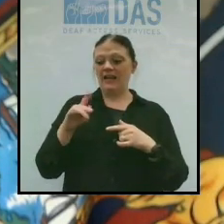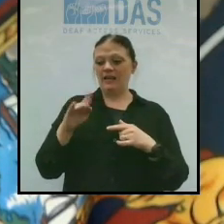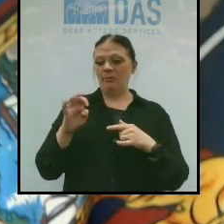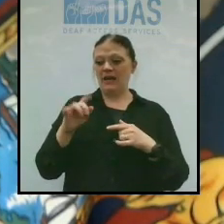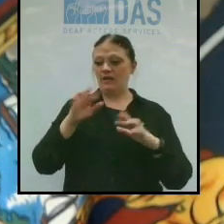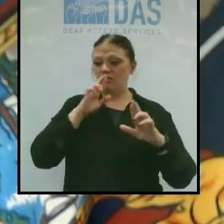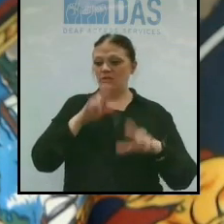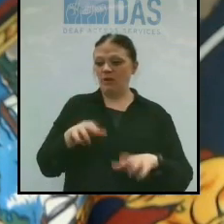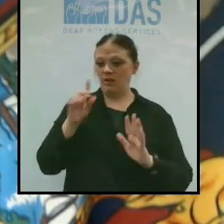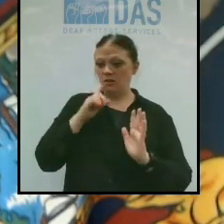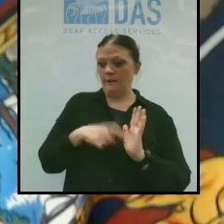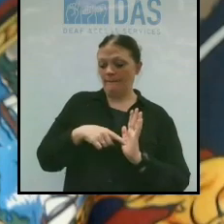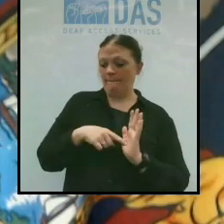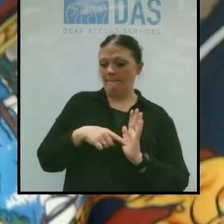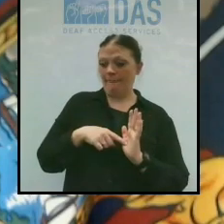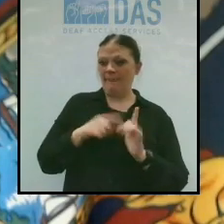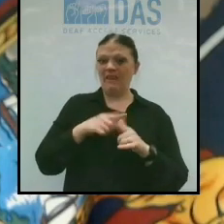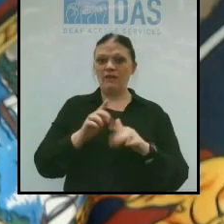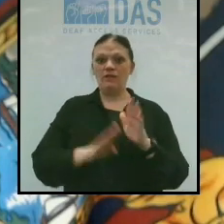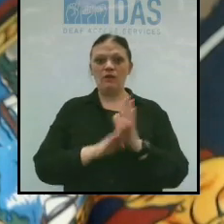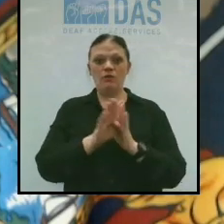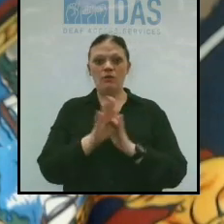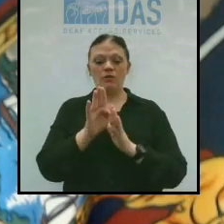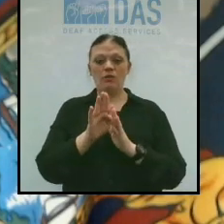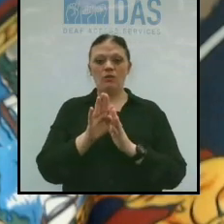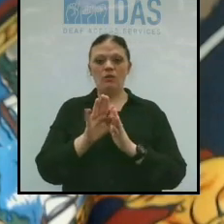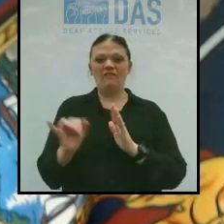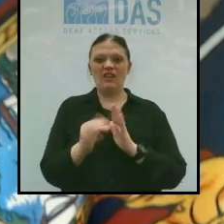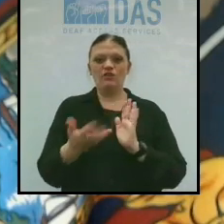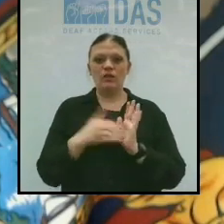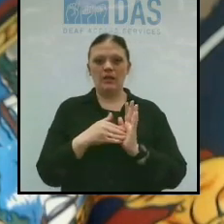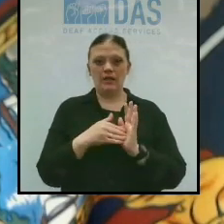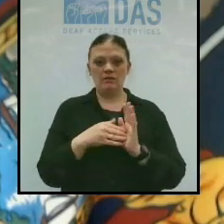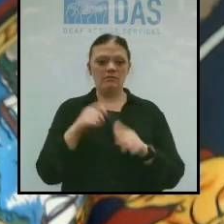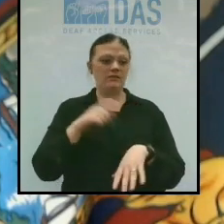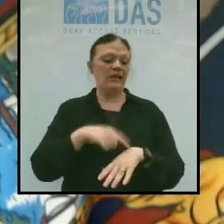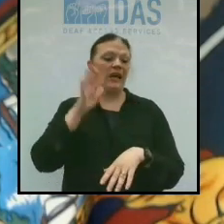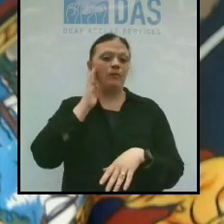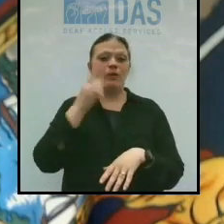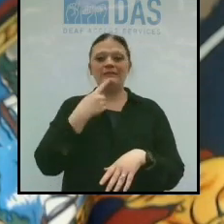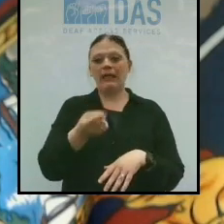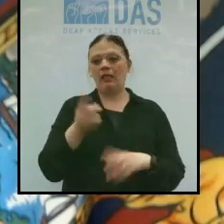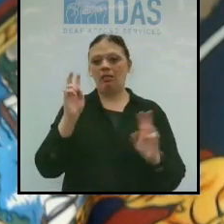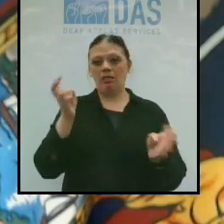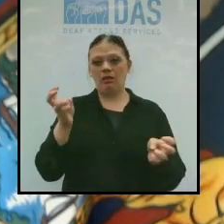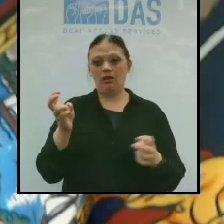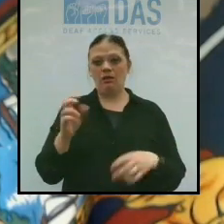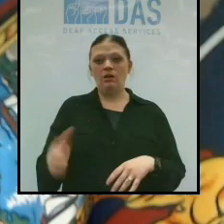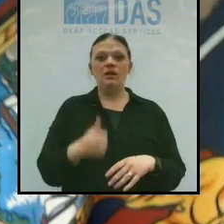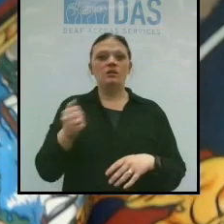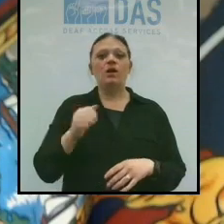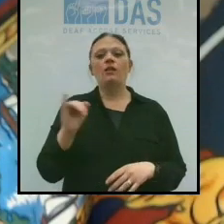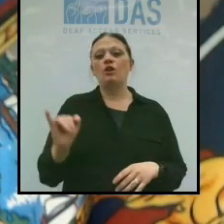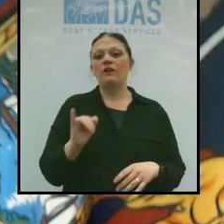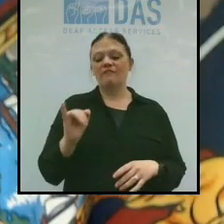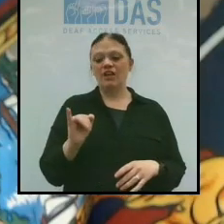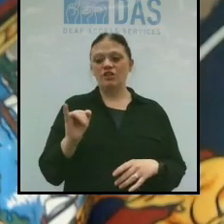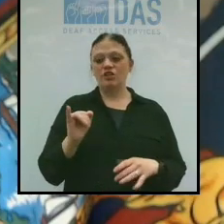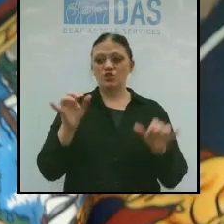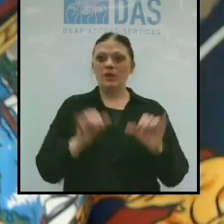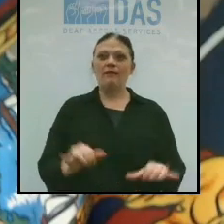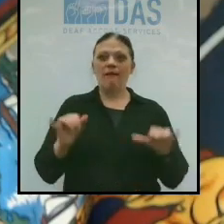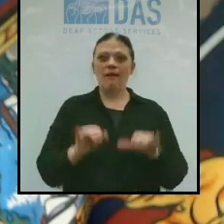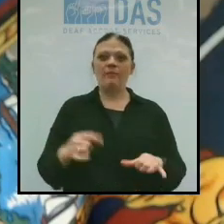response detected do develop a repeat infection. You know, time will tell. And there are other infections that we commonly